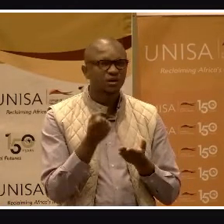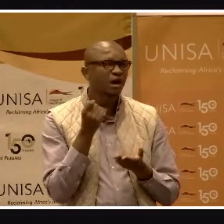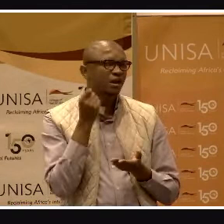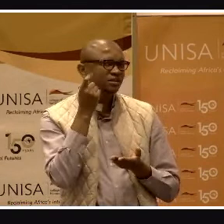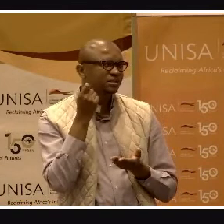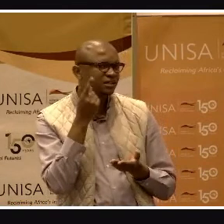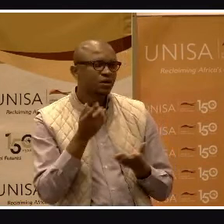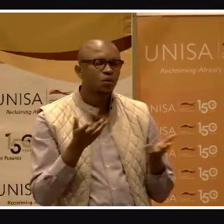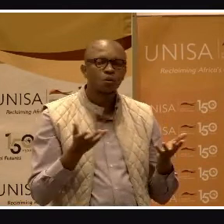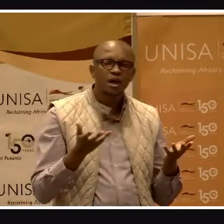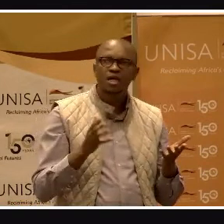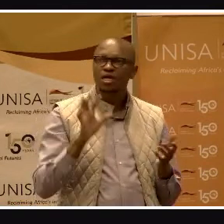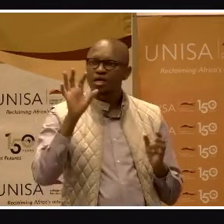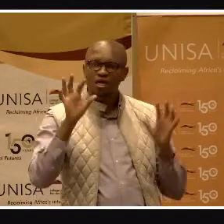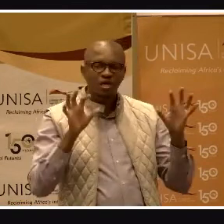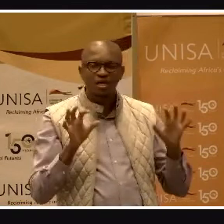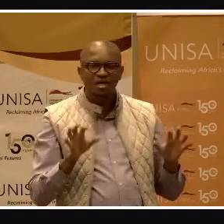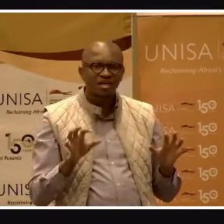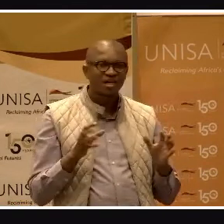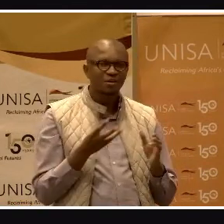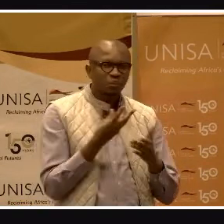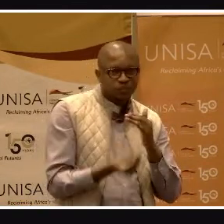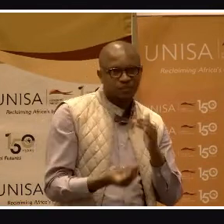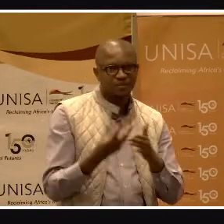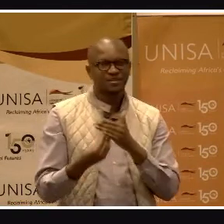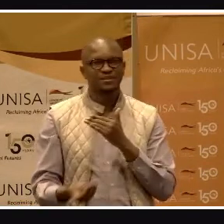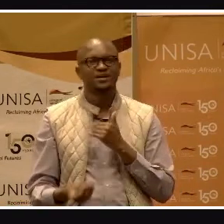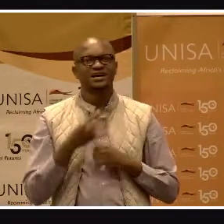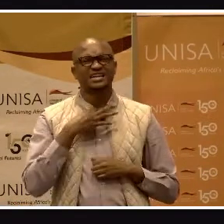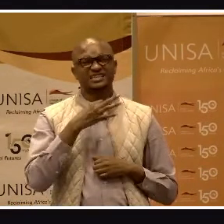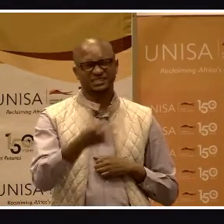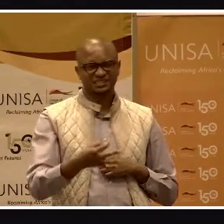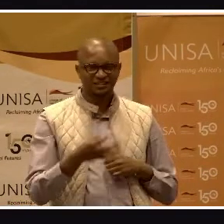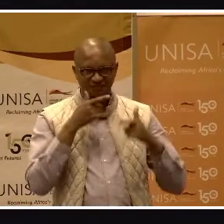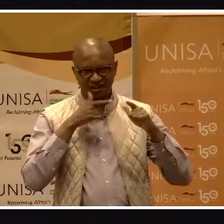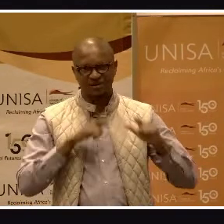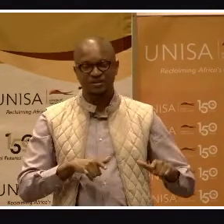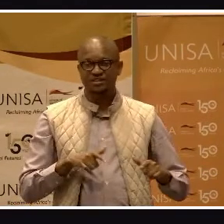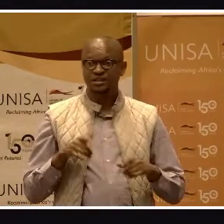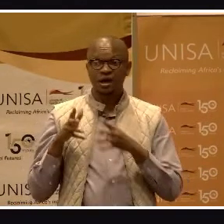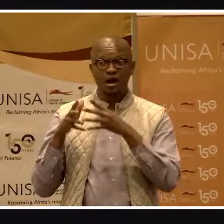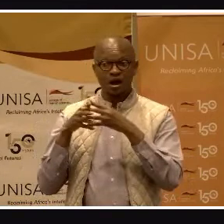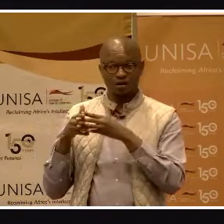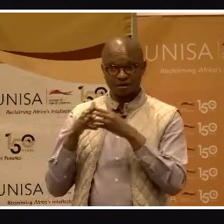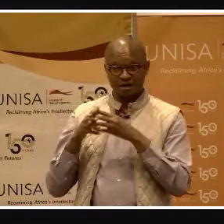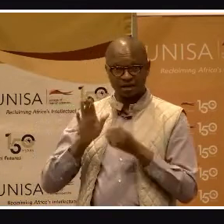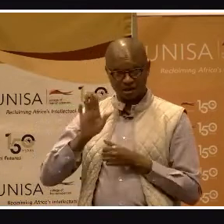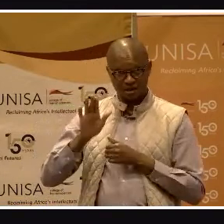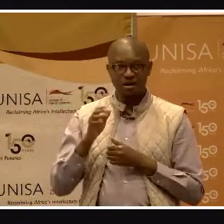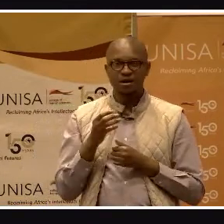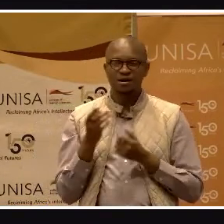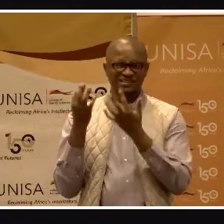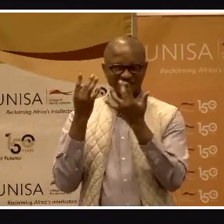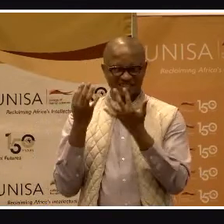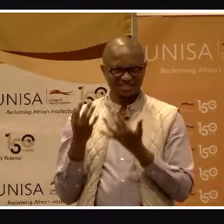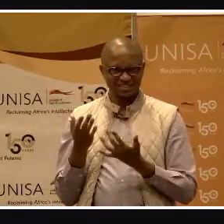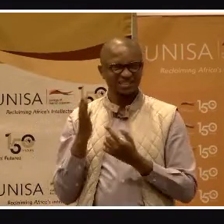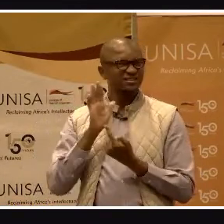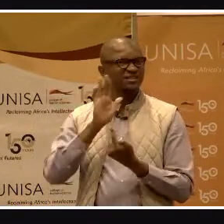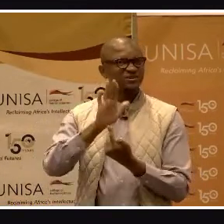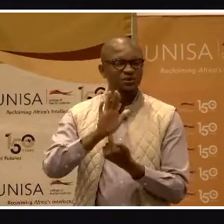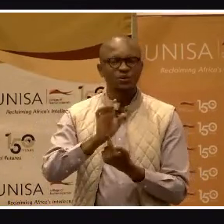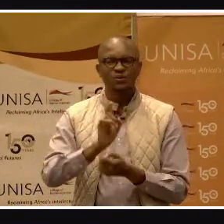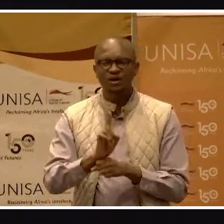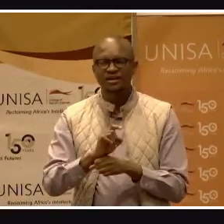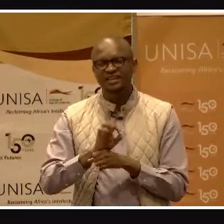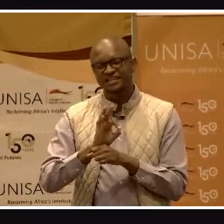danger. All right? Then the United States, they provided statistics to show that around 40% of the world's spoken